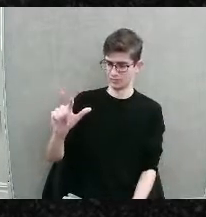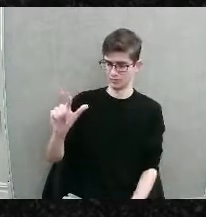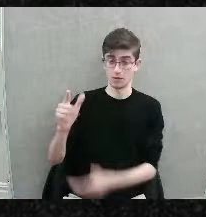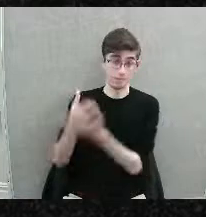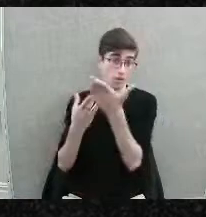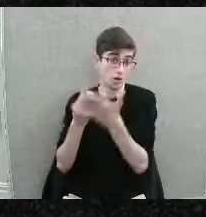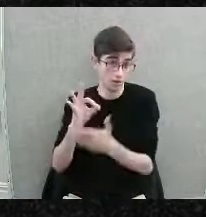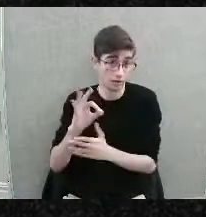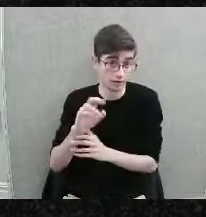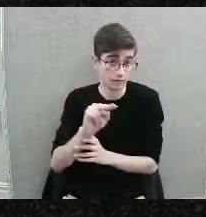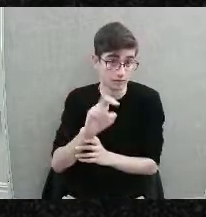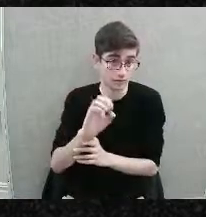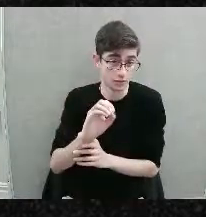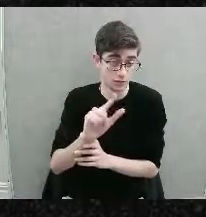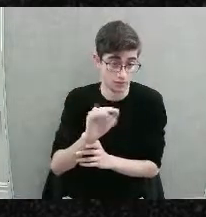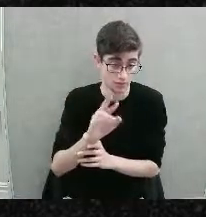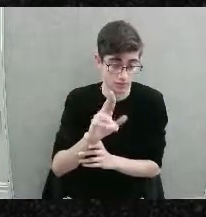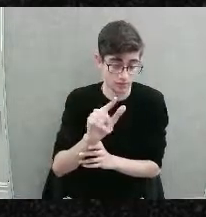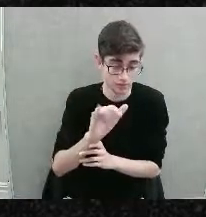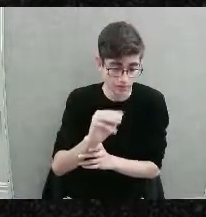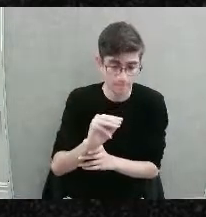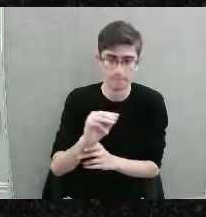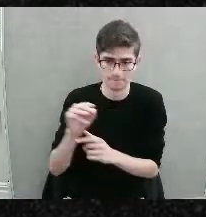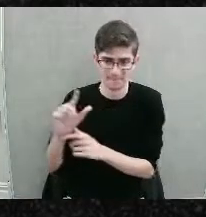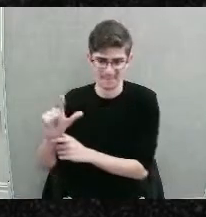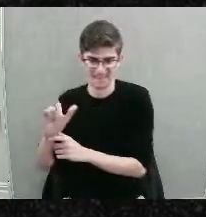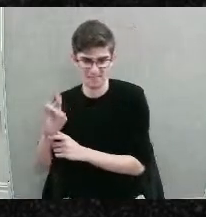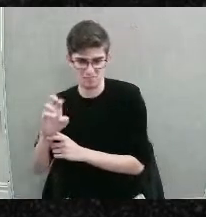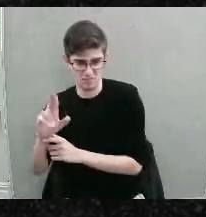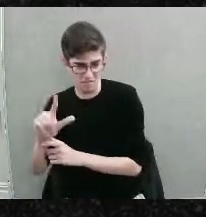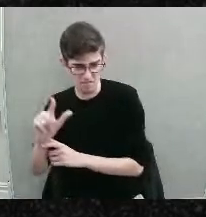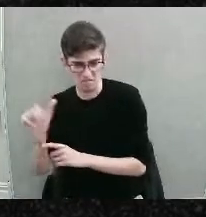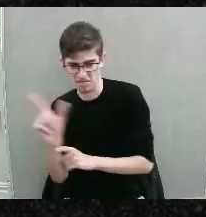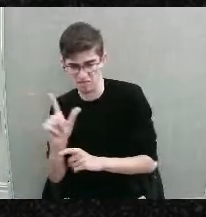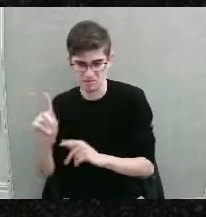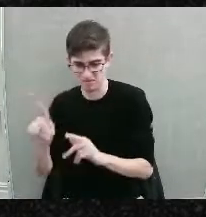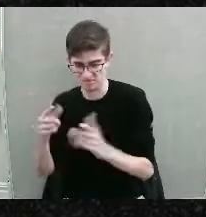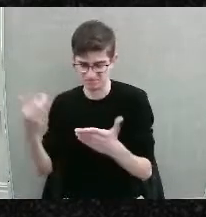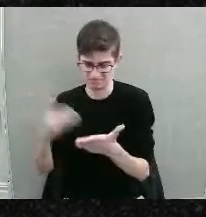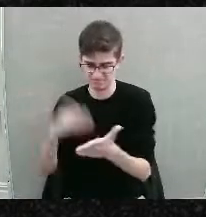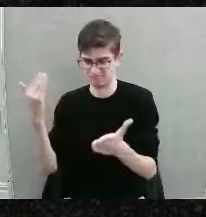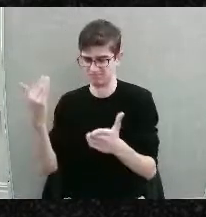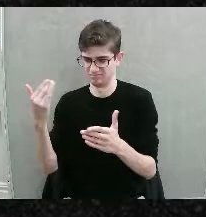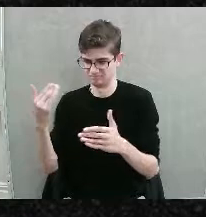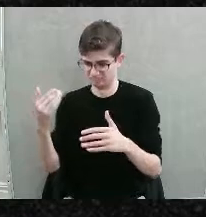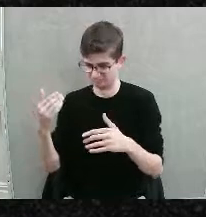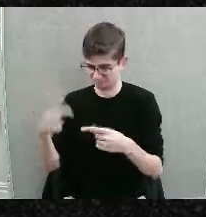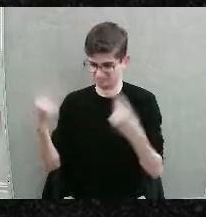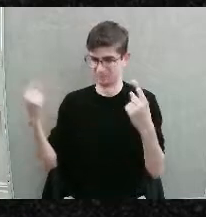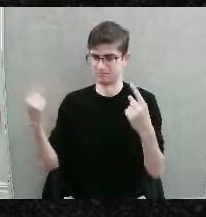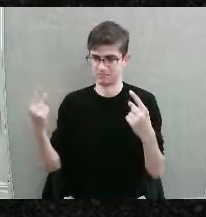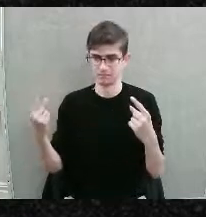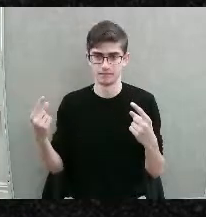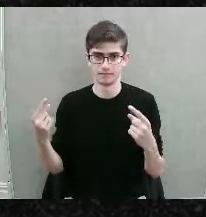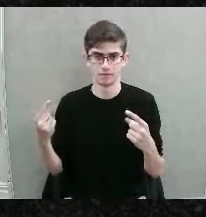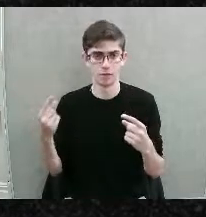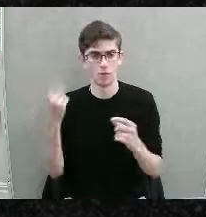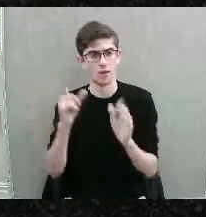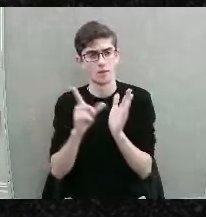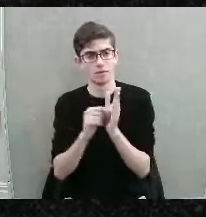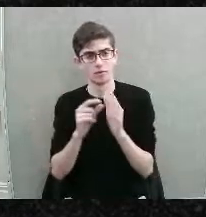in the situation to defend, you know, those kind of 19th or 18th century values of rule of